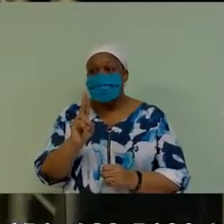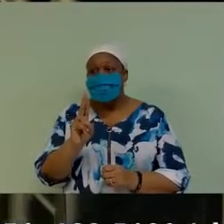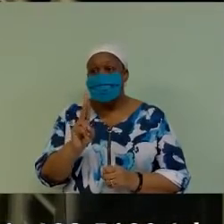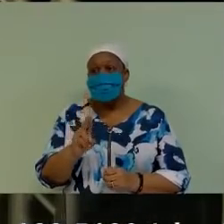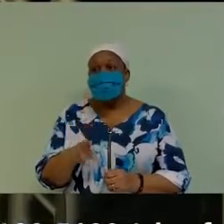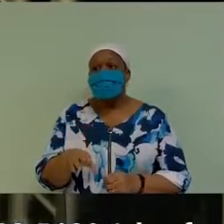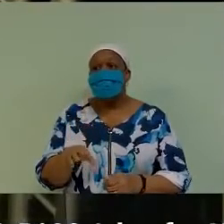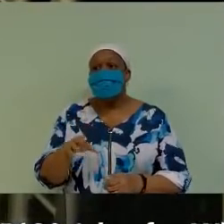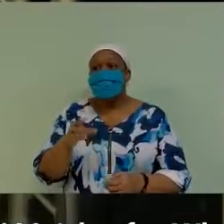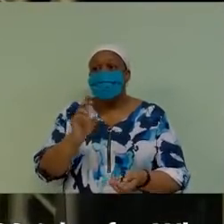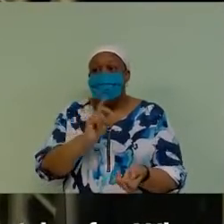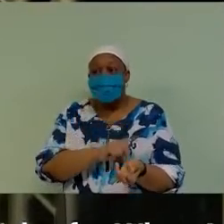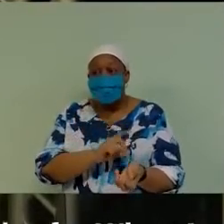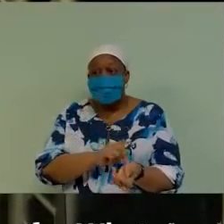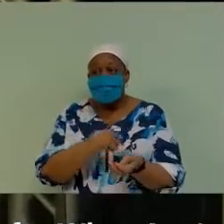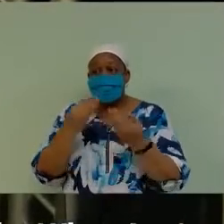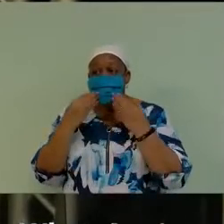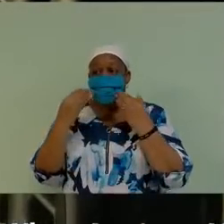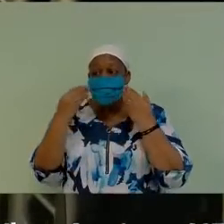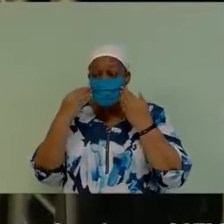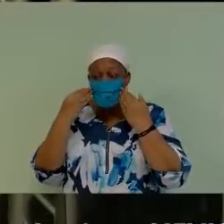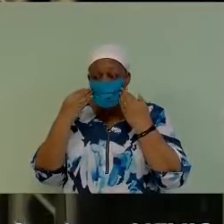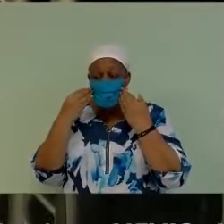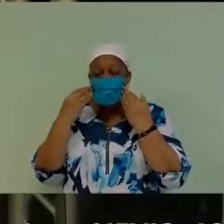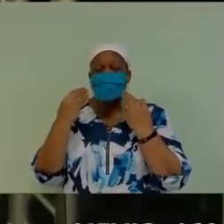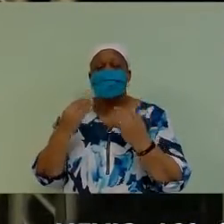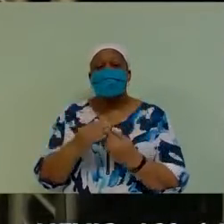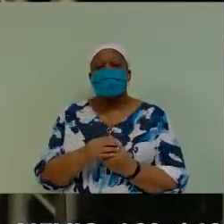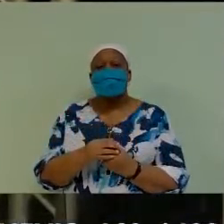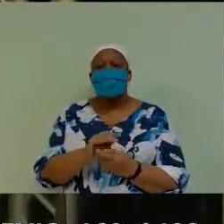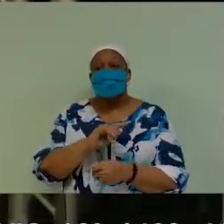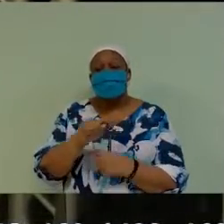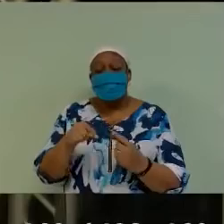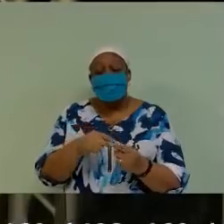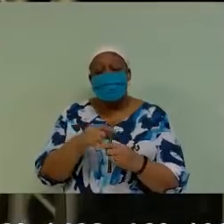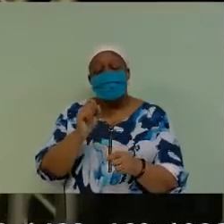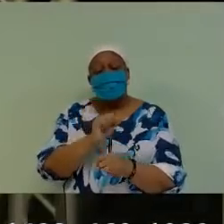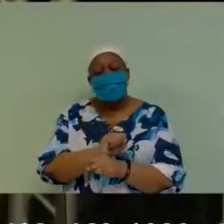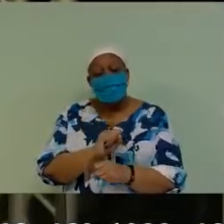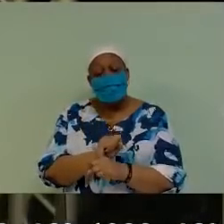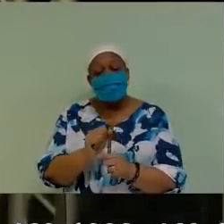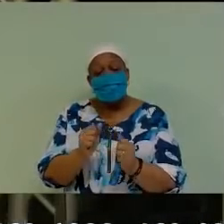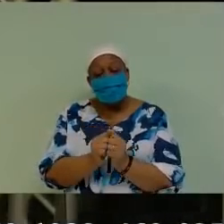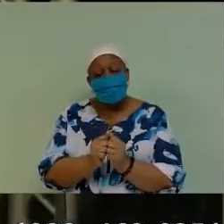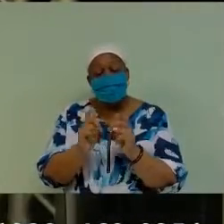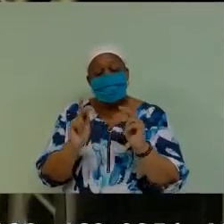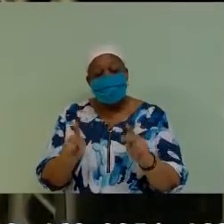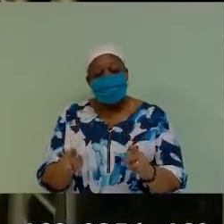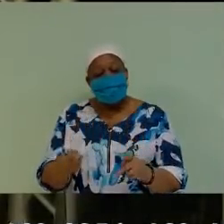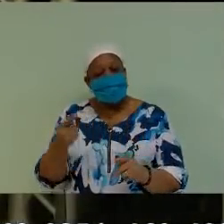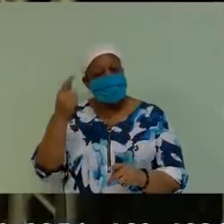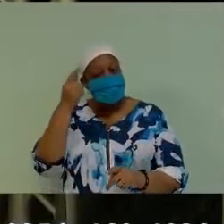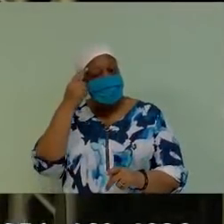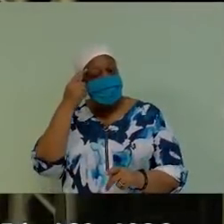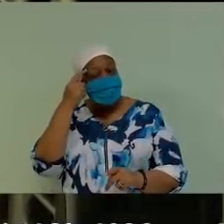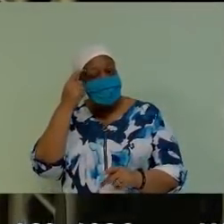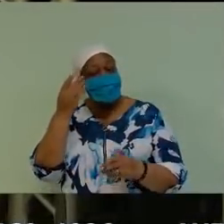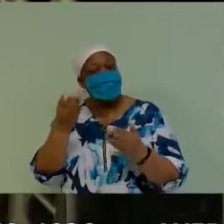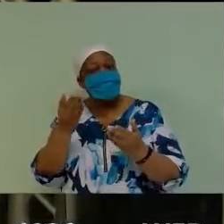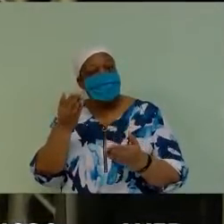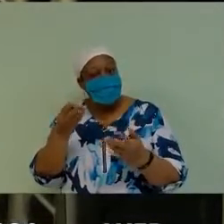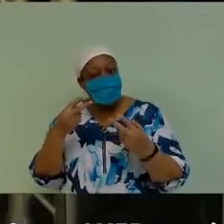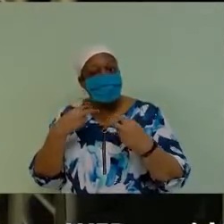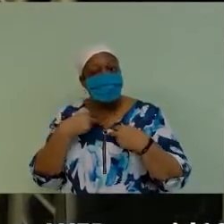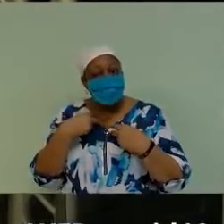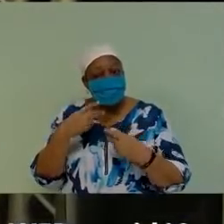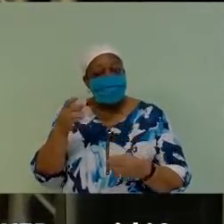other protective equipment when dealing with suspected or confirmed COVID-19